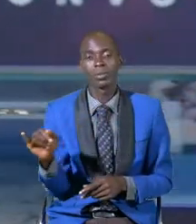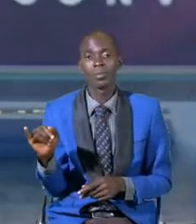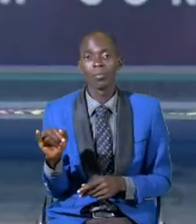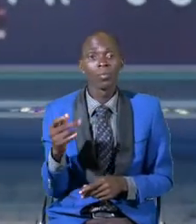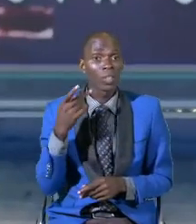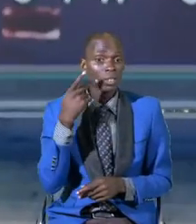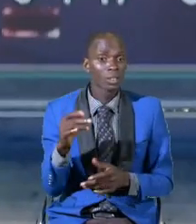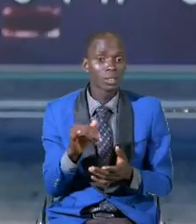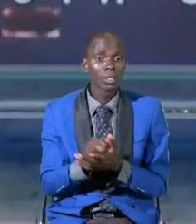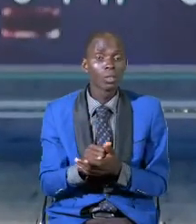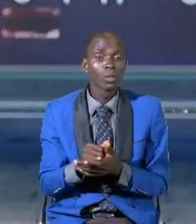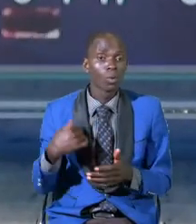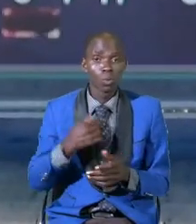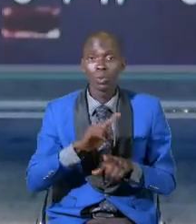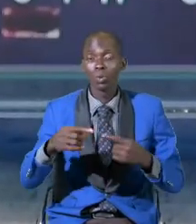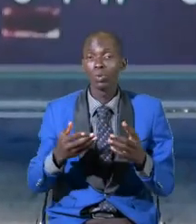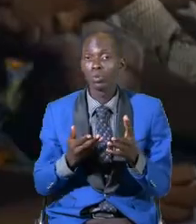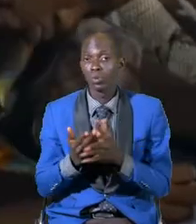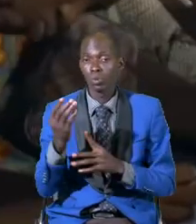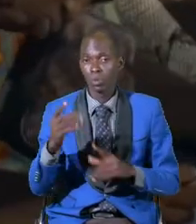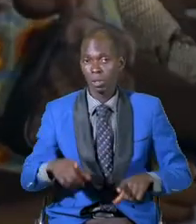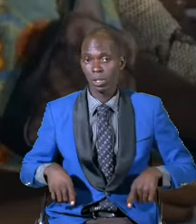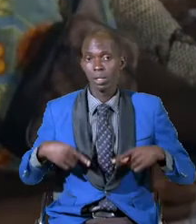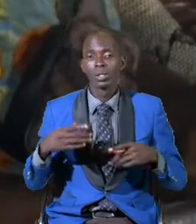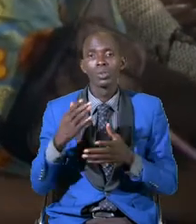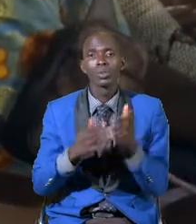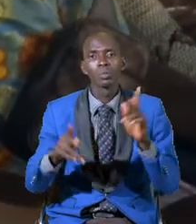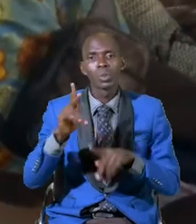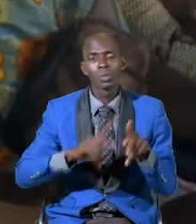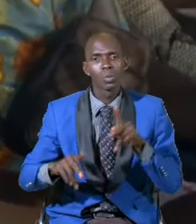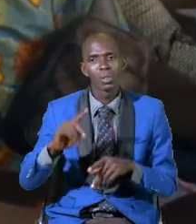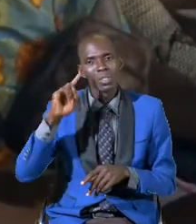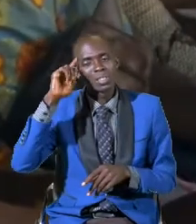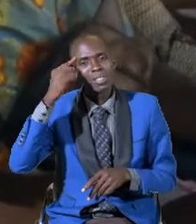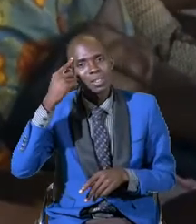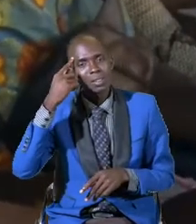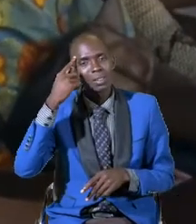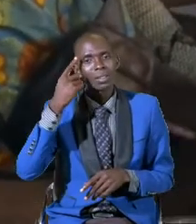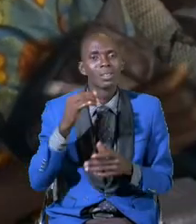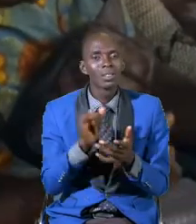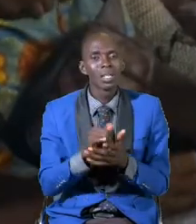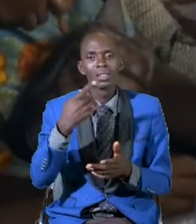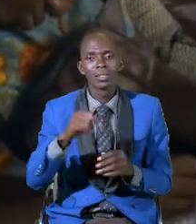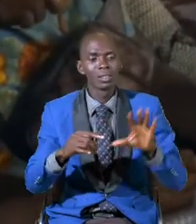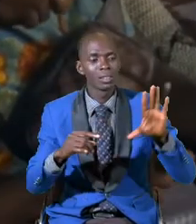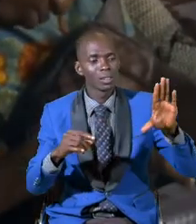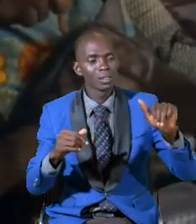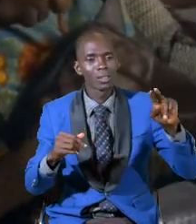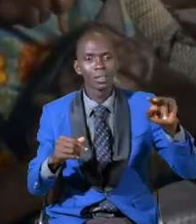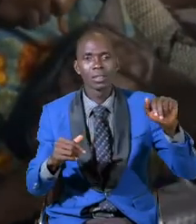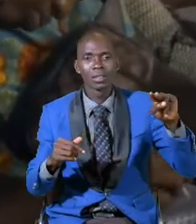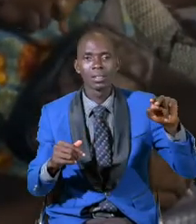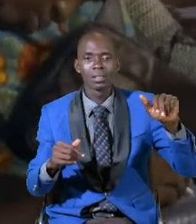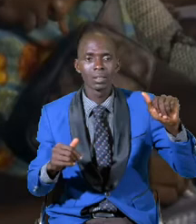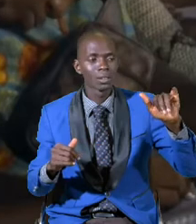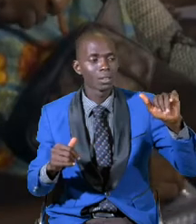perceptions. Those people, they perceived that those Canaanites were like giants. That's their personal perception.